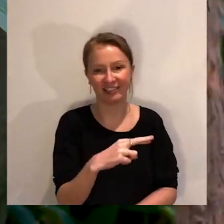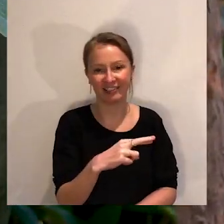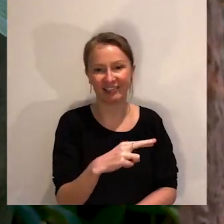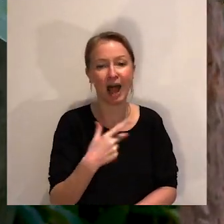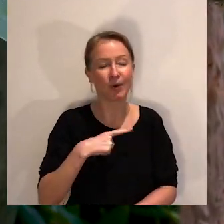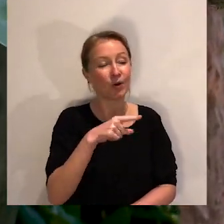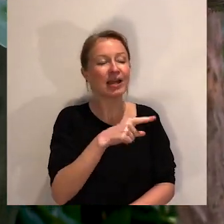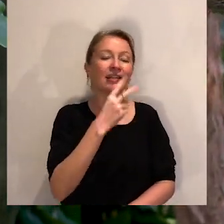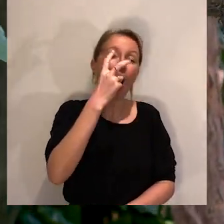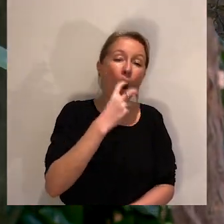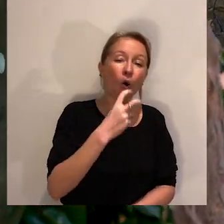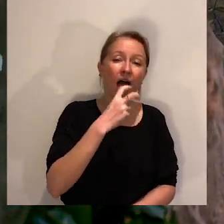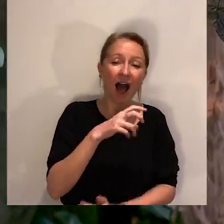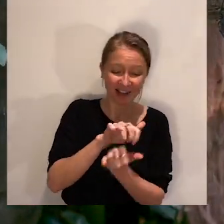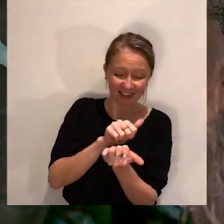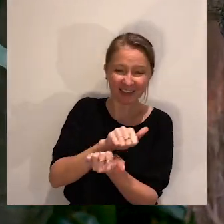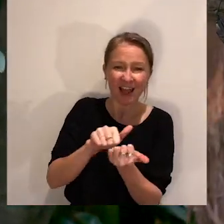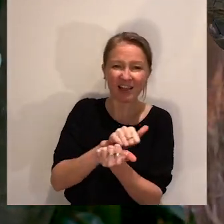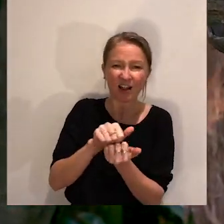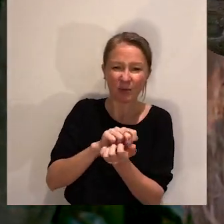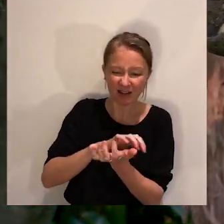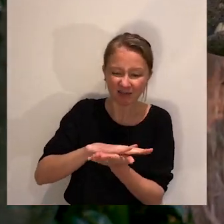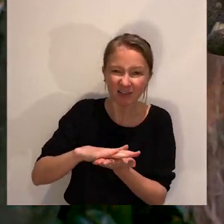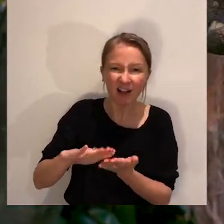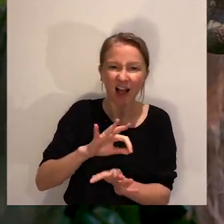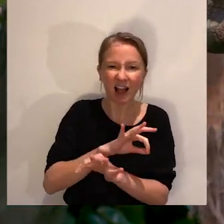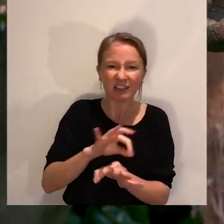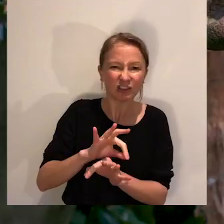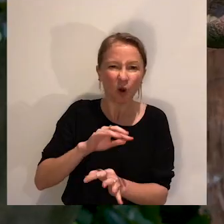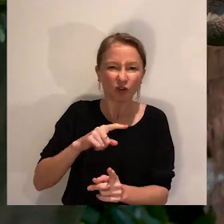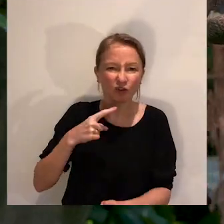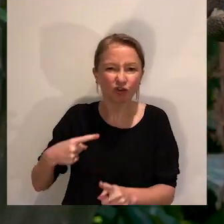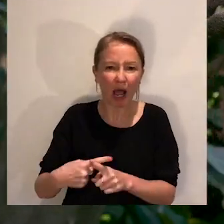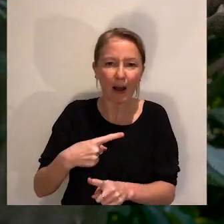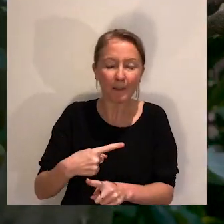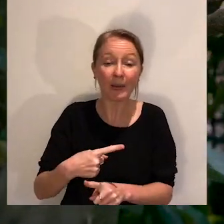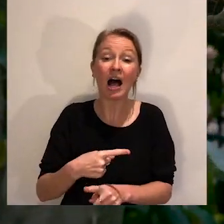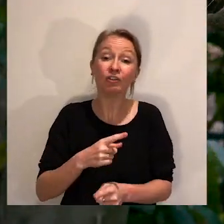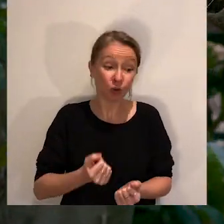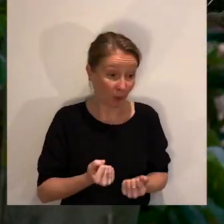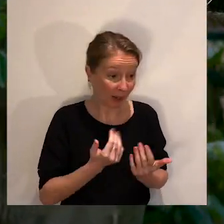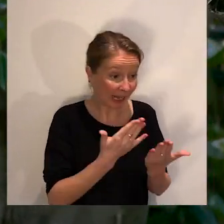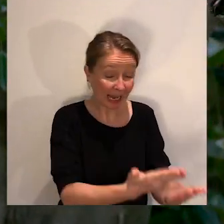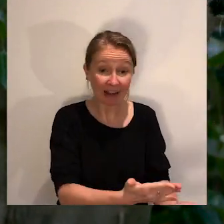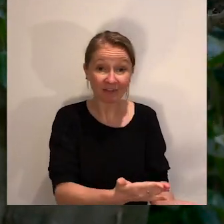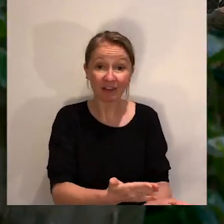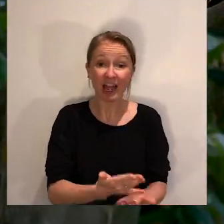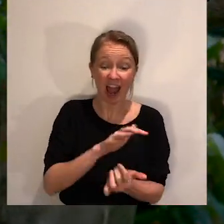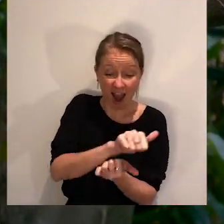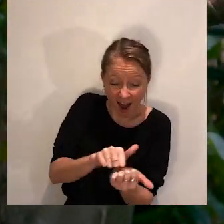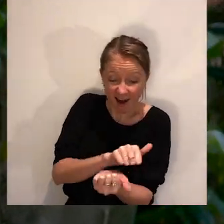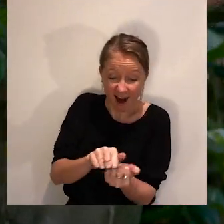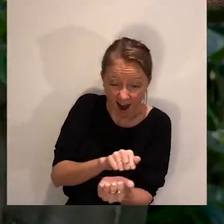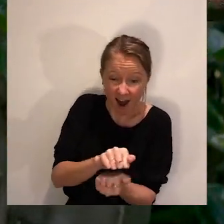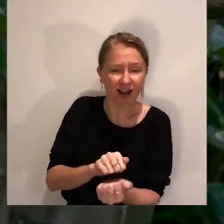his teeth are quite worn, so he tends not to chew the rat, but put it in his mouth and sort of pull and stretch it, and sometimes